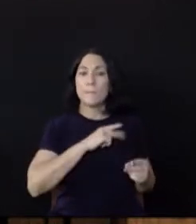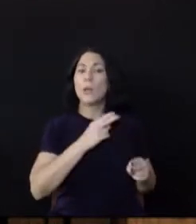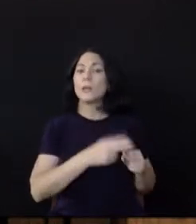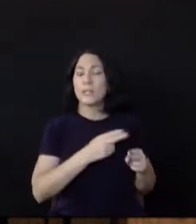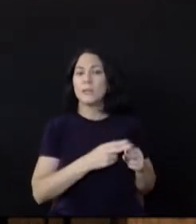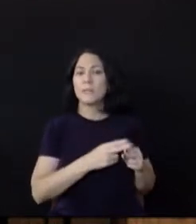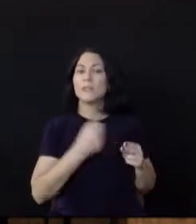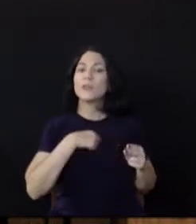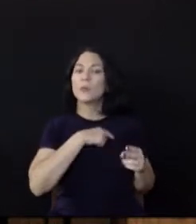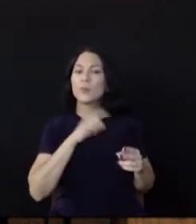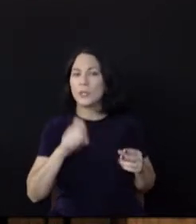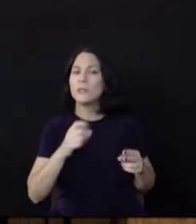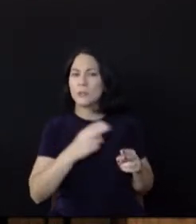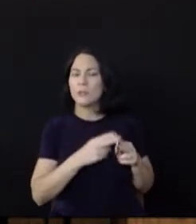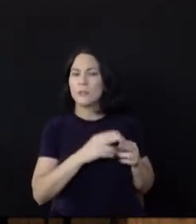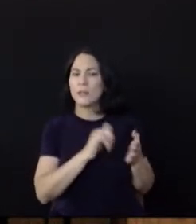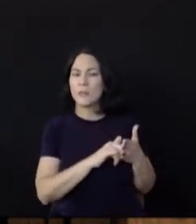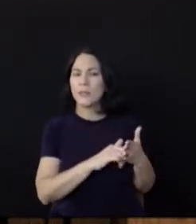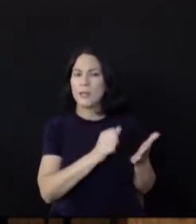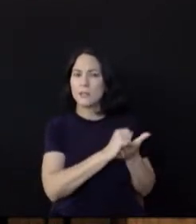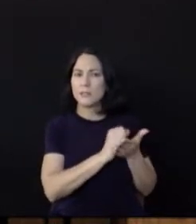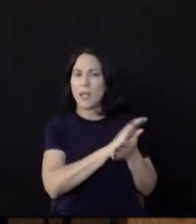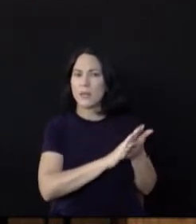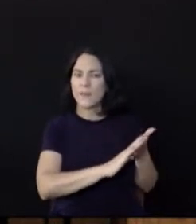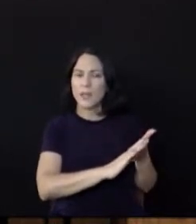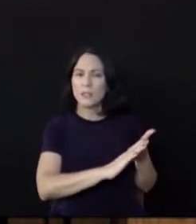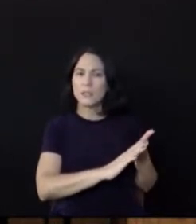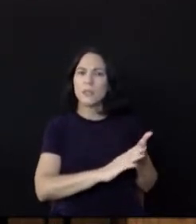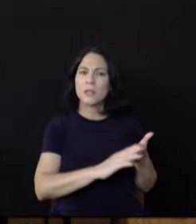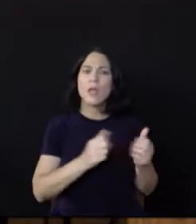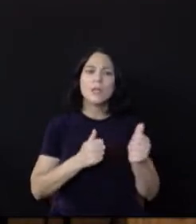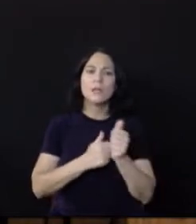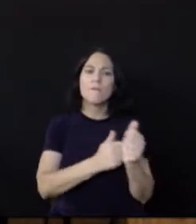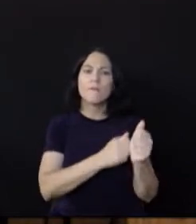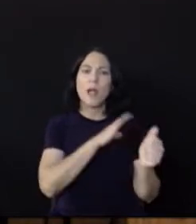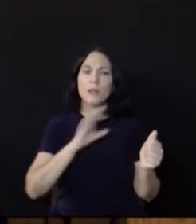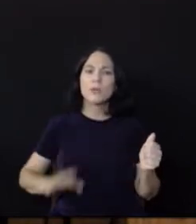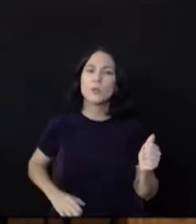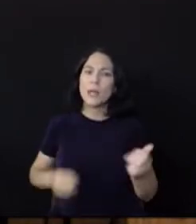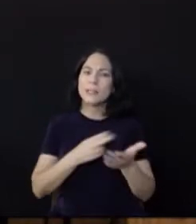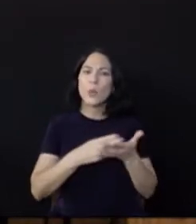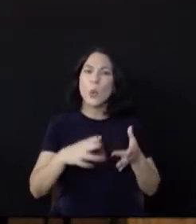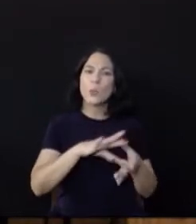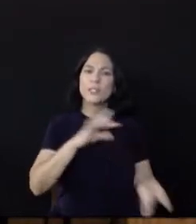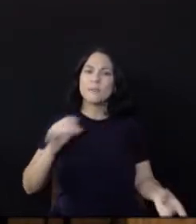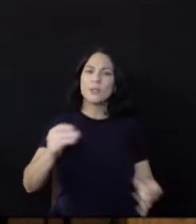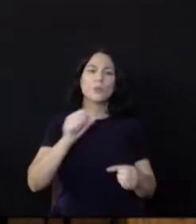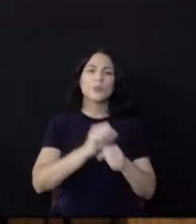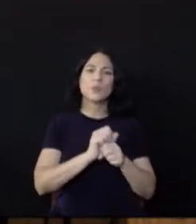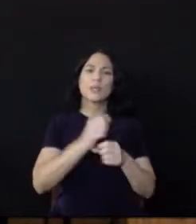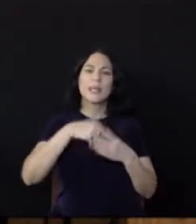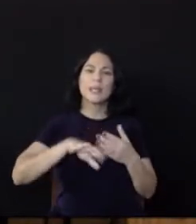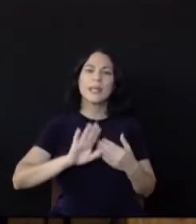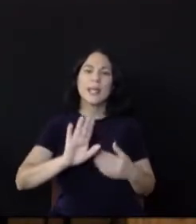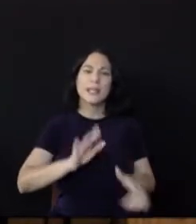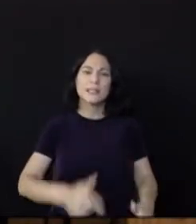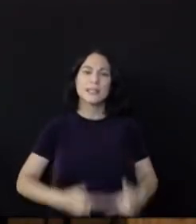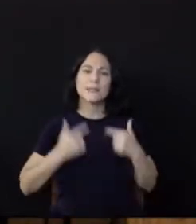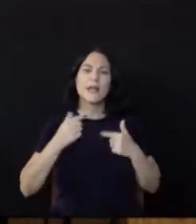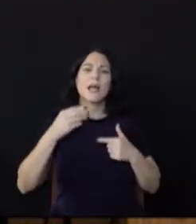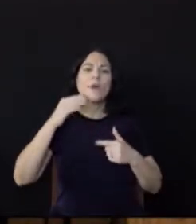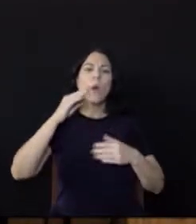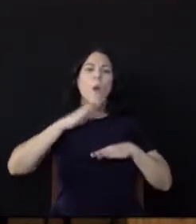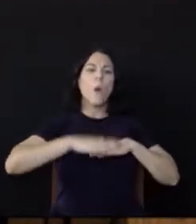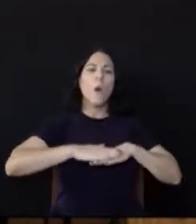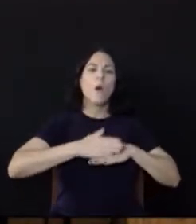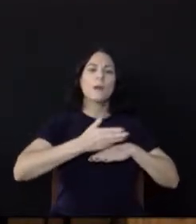it today. As he followed Christ, the Holy Spirit was working in his life, working on him and in him